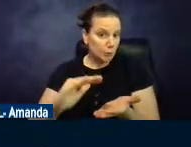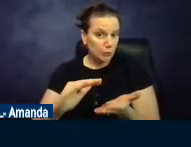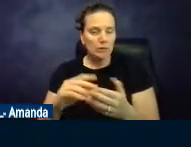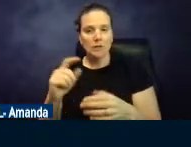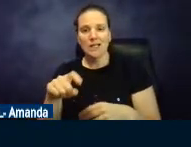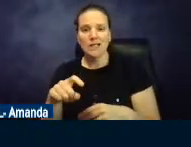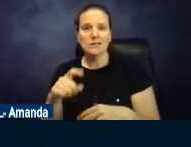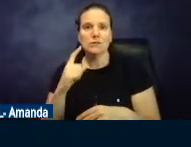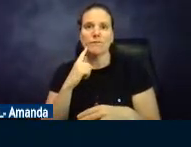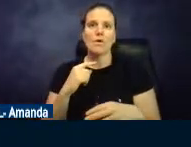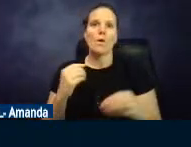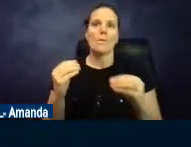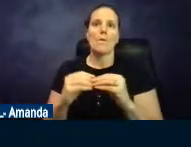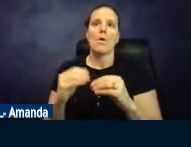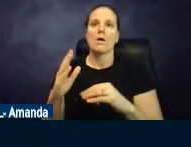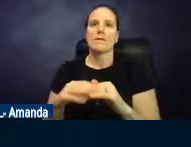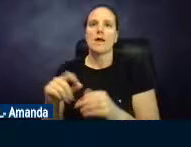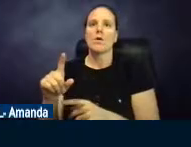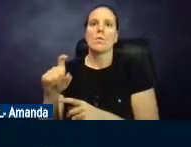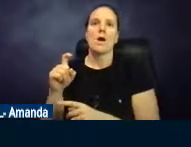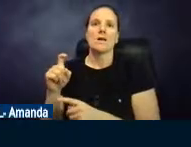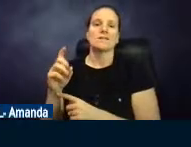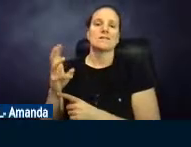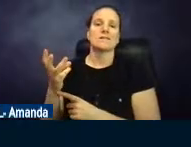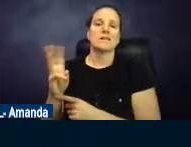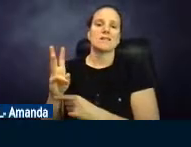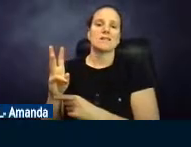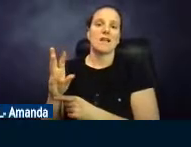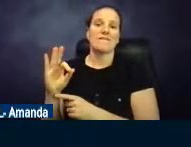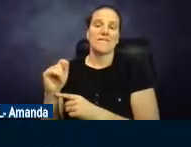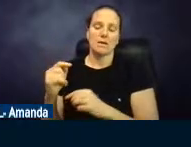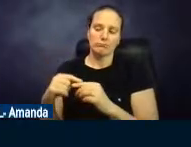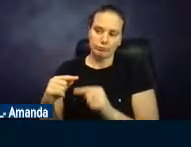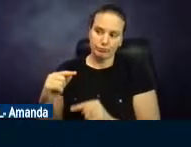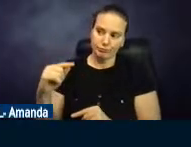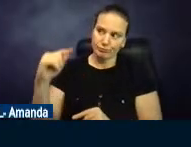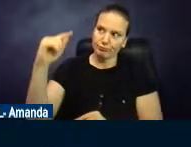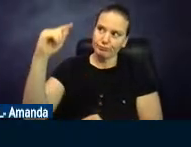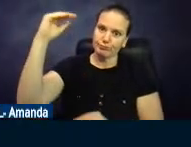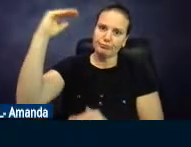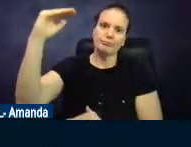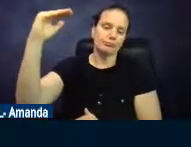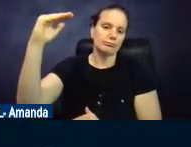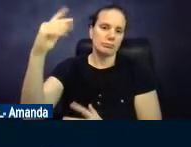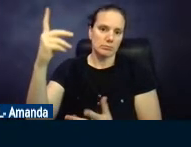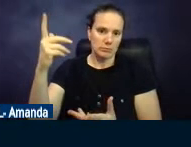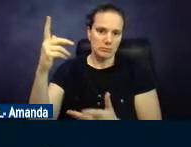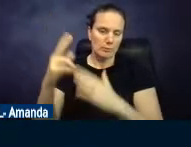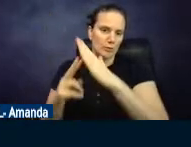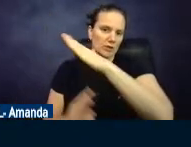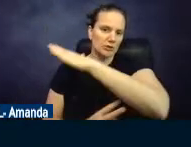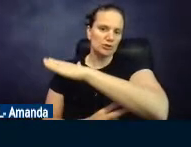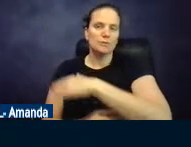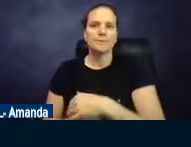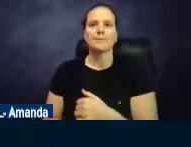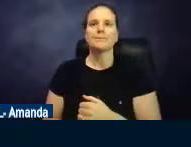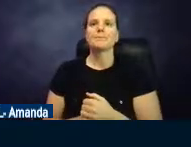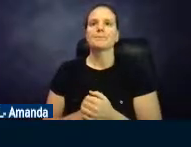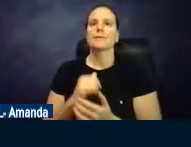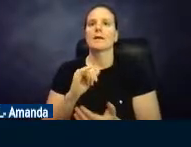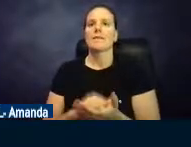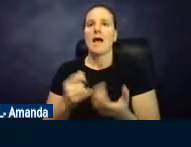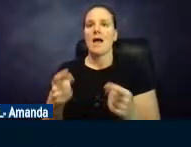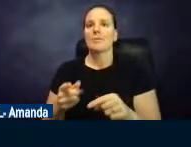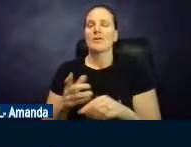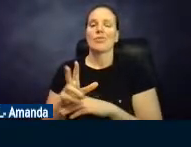anything more than 116-foot fixed span. So this will follow with a